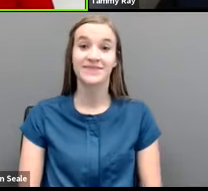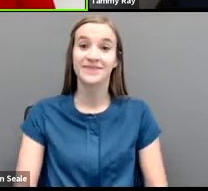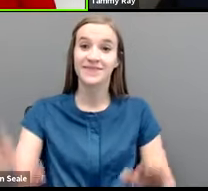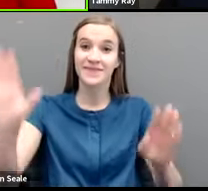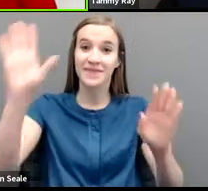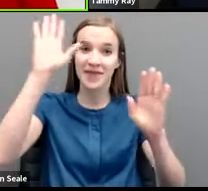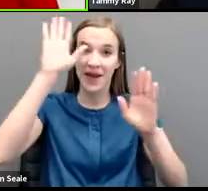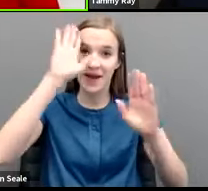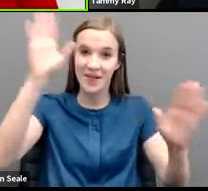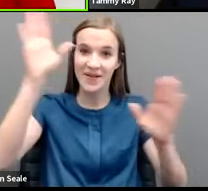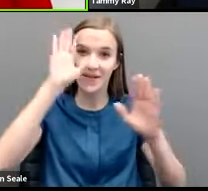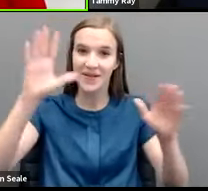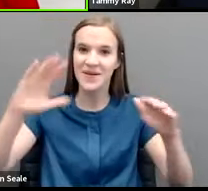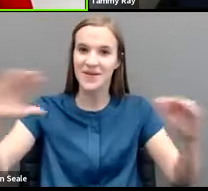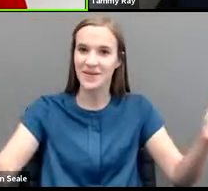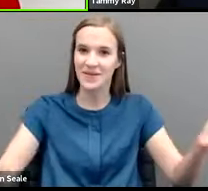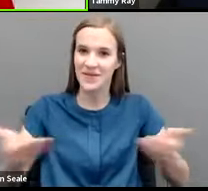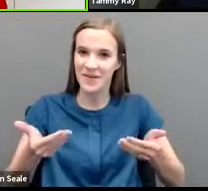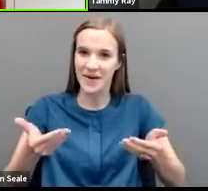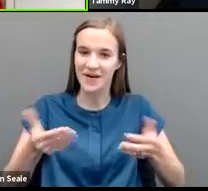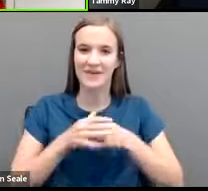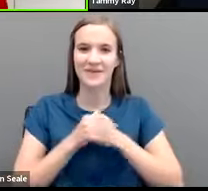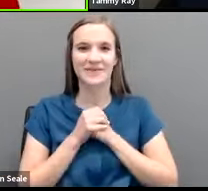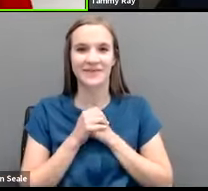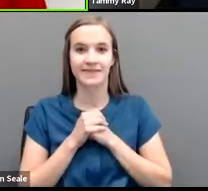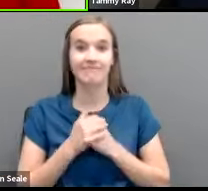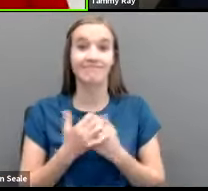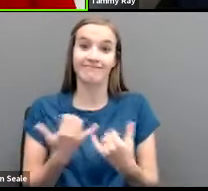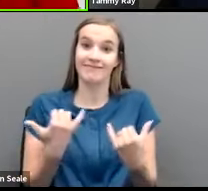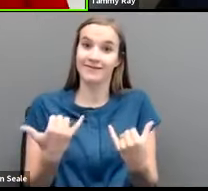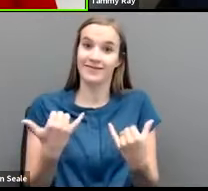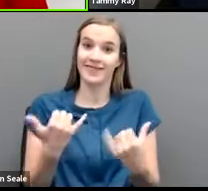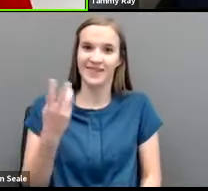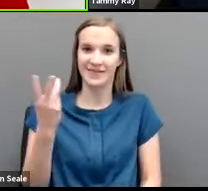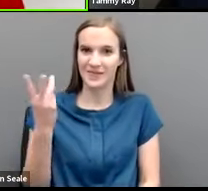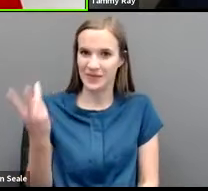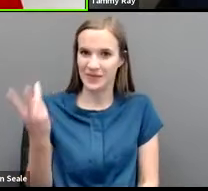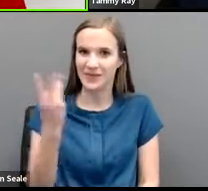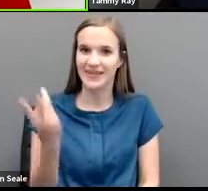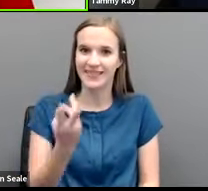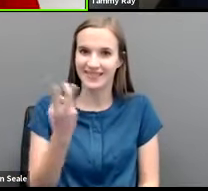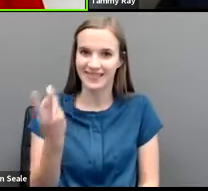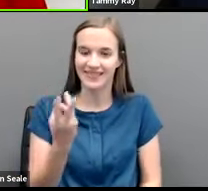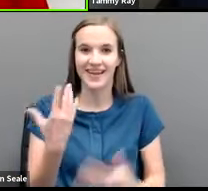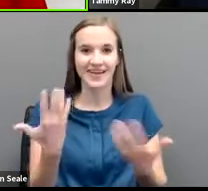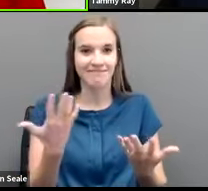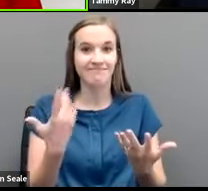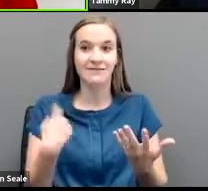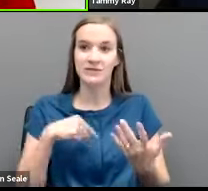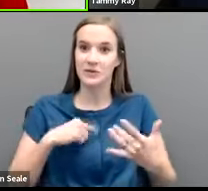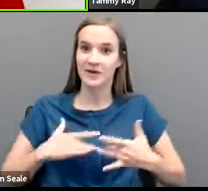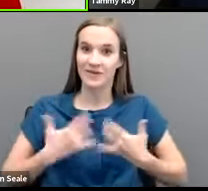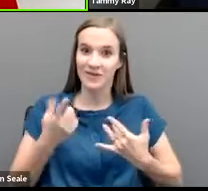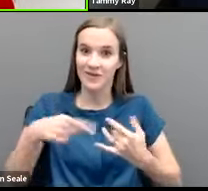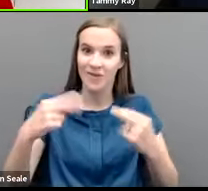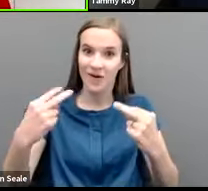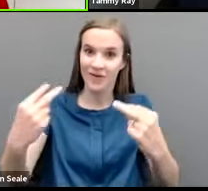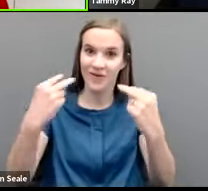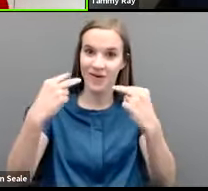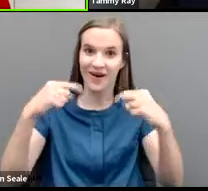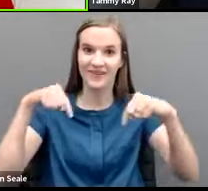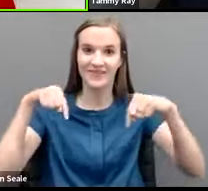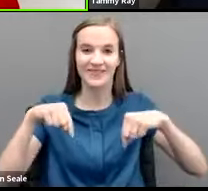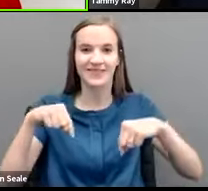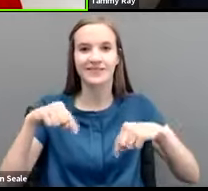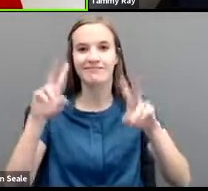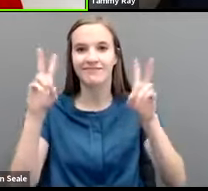Welcome, everybody. It is Wednesday, and we are excited for you to join us on this